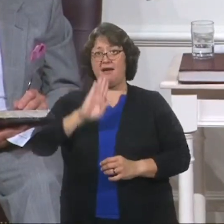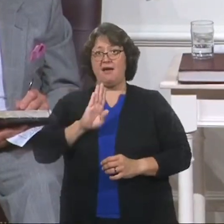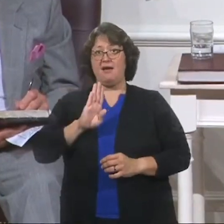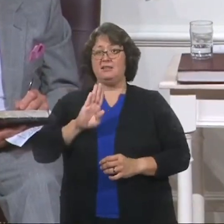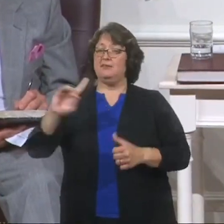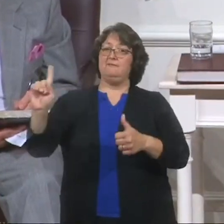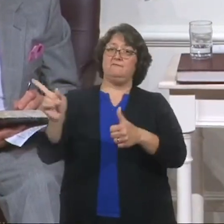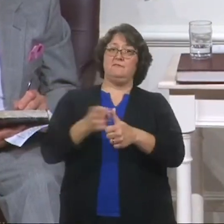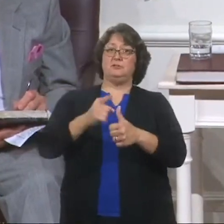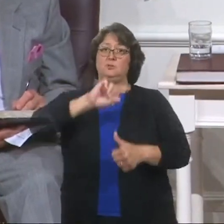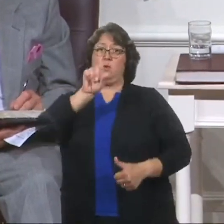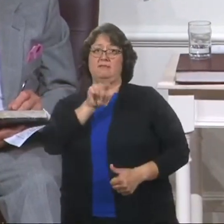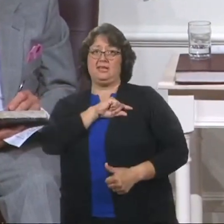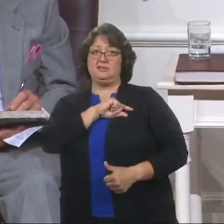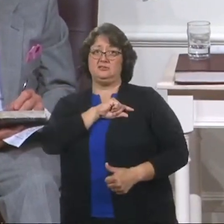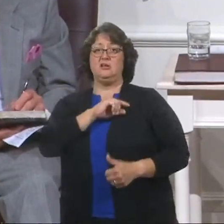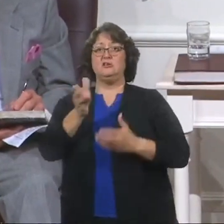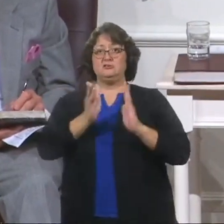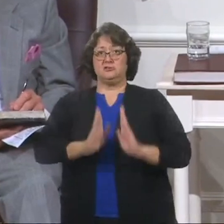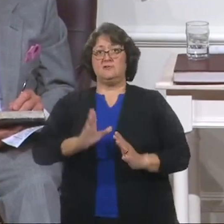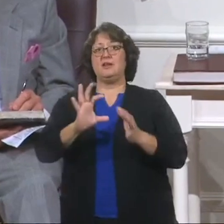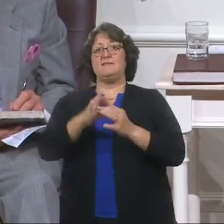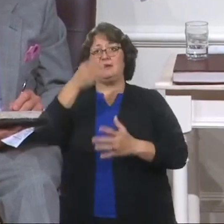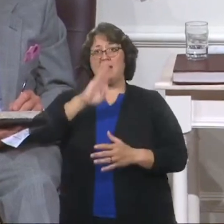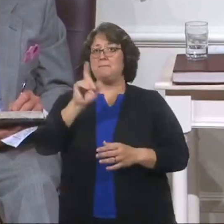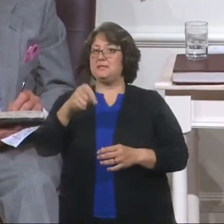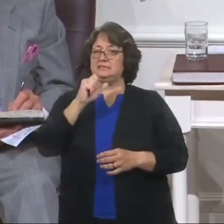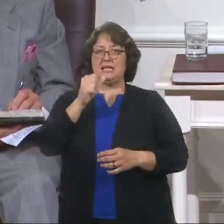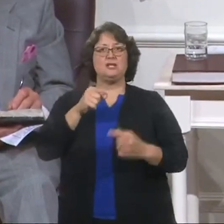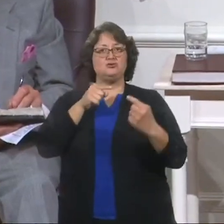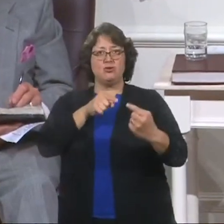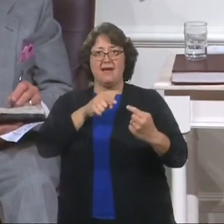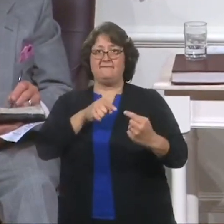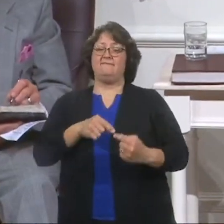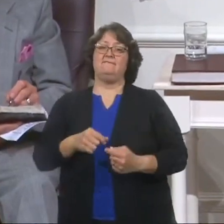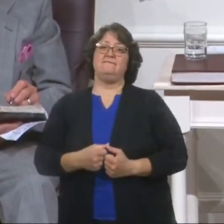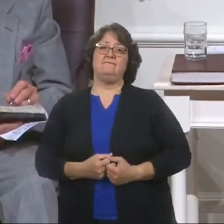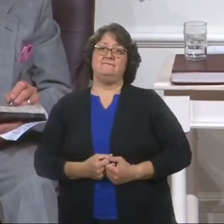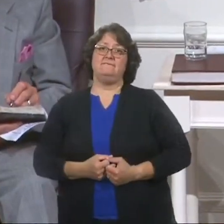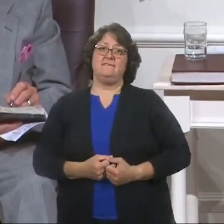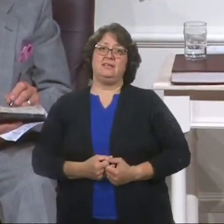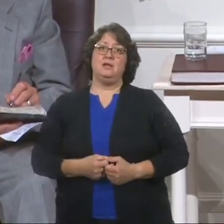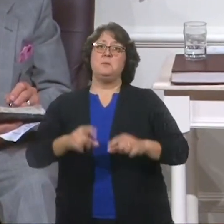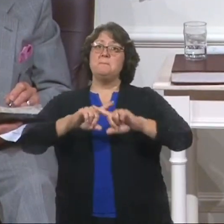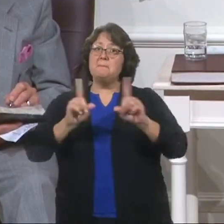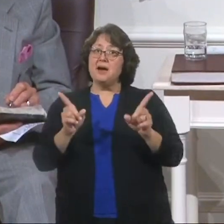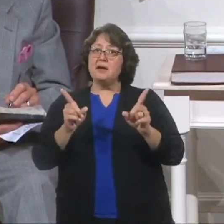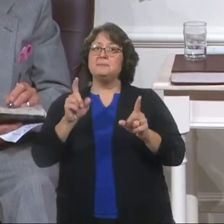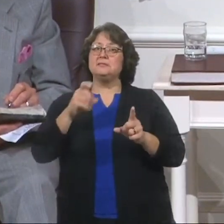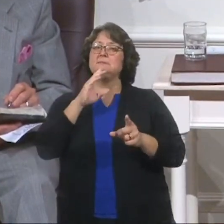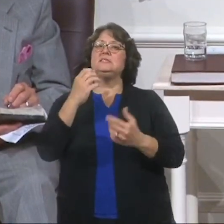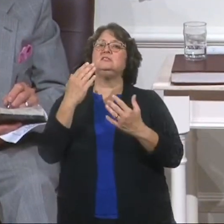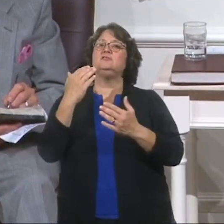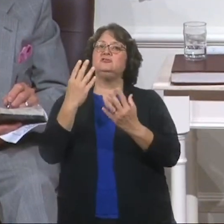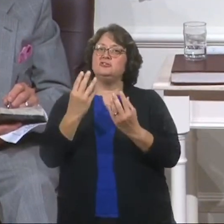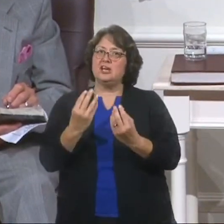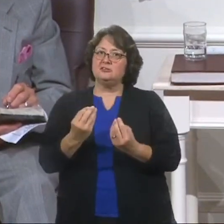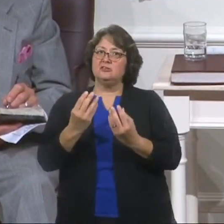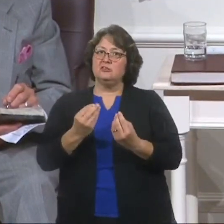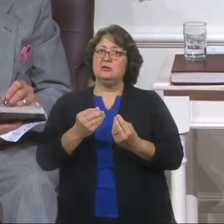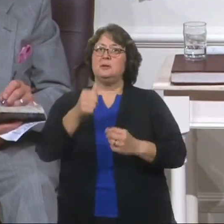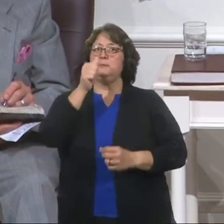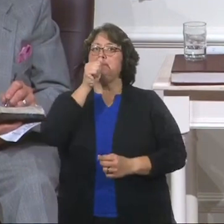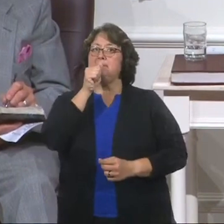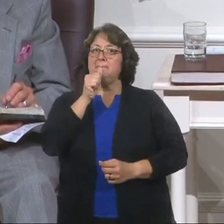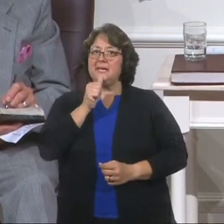first qualification, a servant of God must not strive. But he must be gentle,